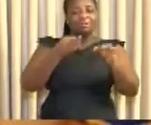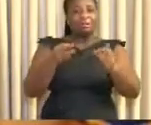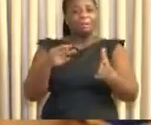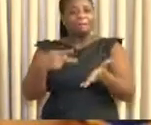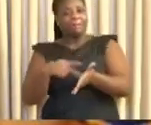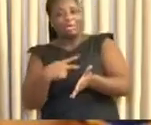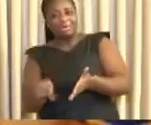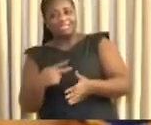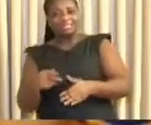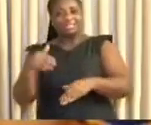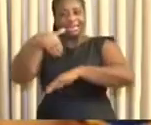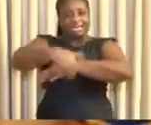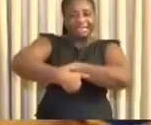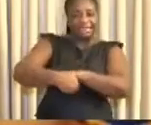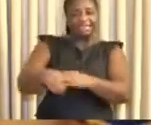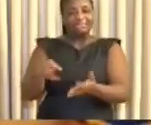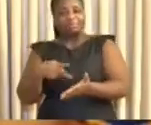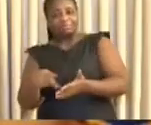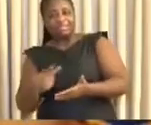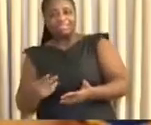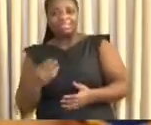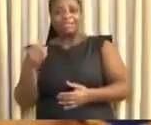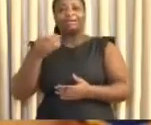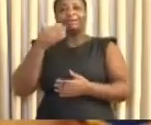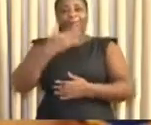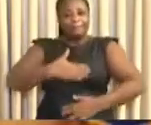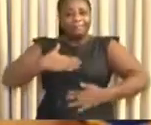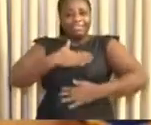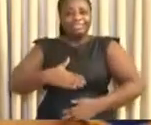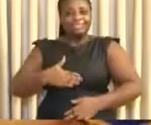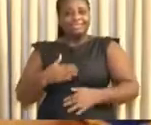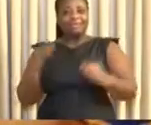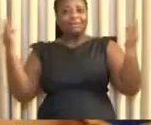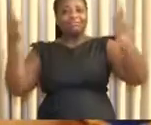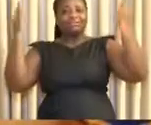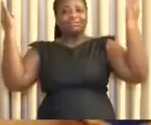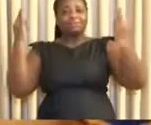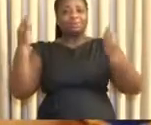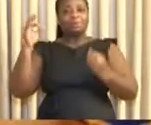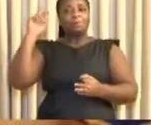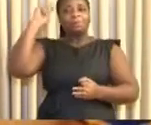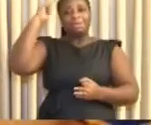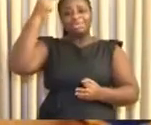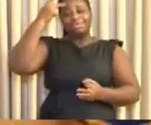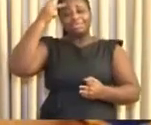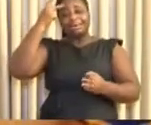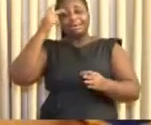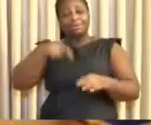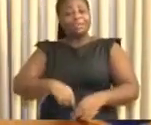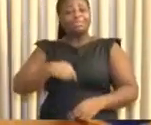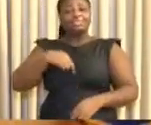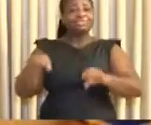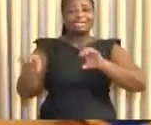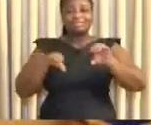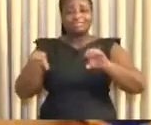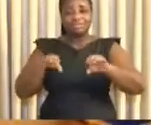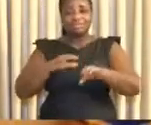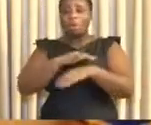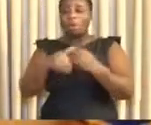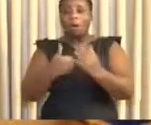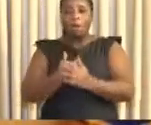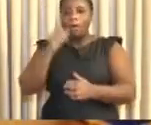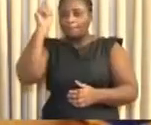parties, nightclubs, drinking spots, beaches, festivals, political rallies, religious activities, and sporting